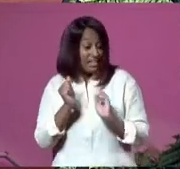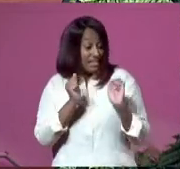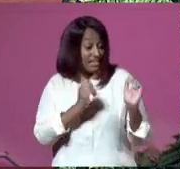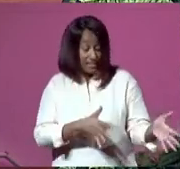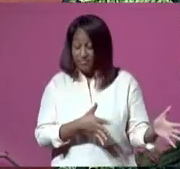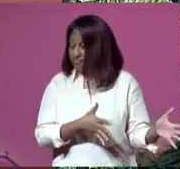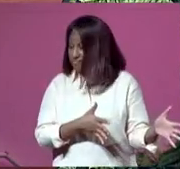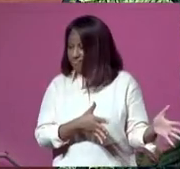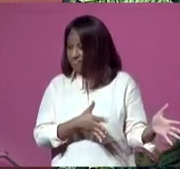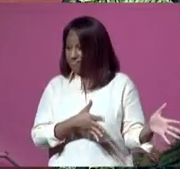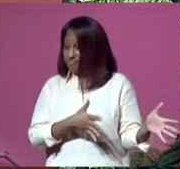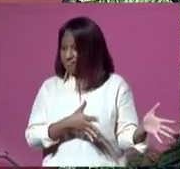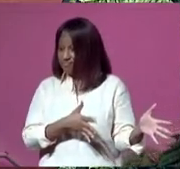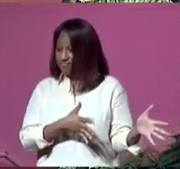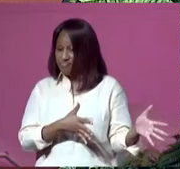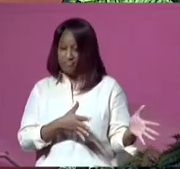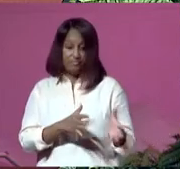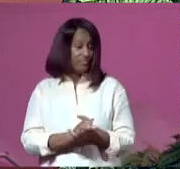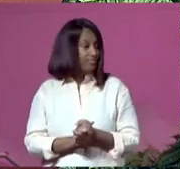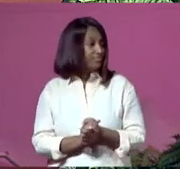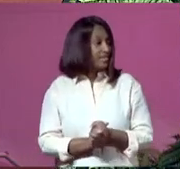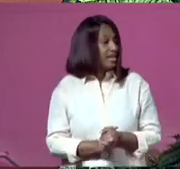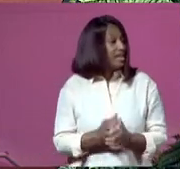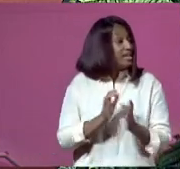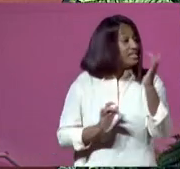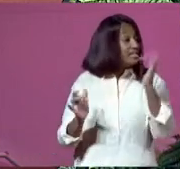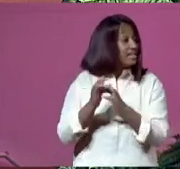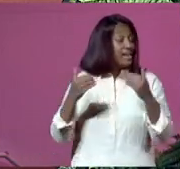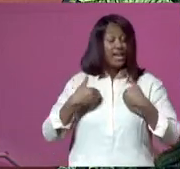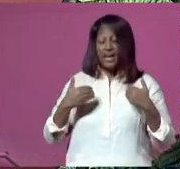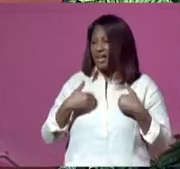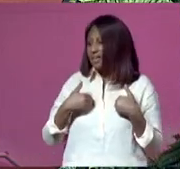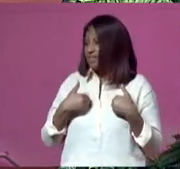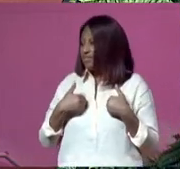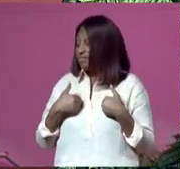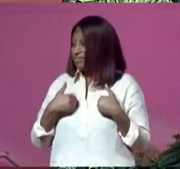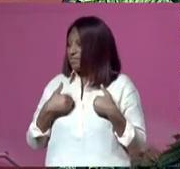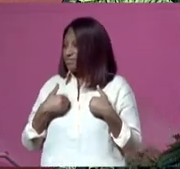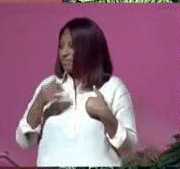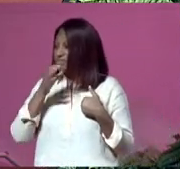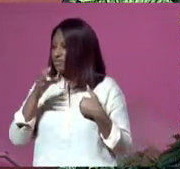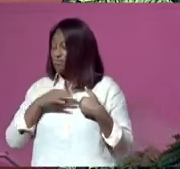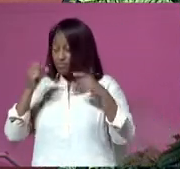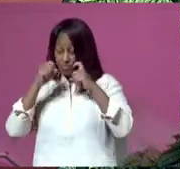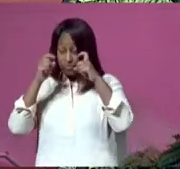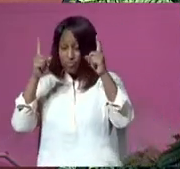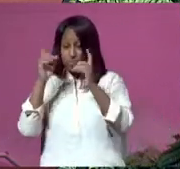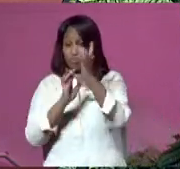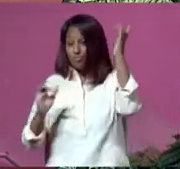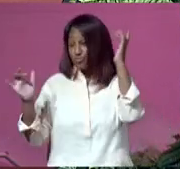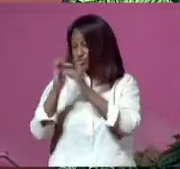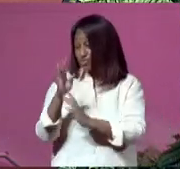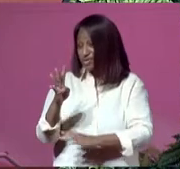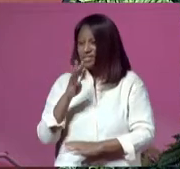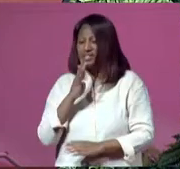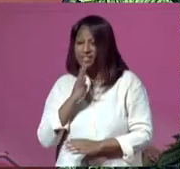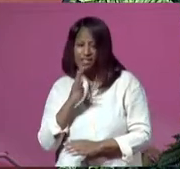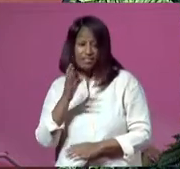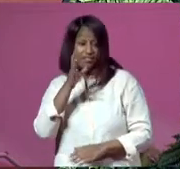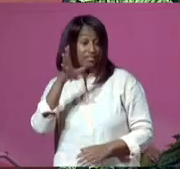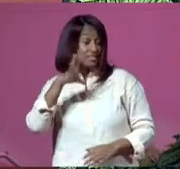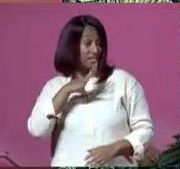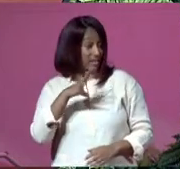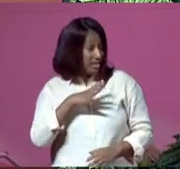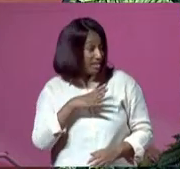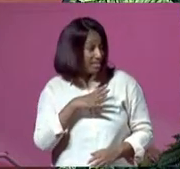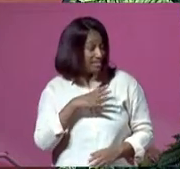conversation that Jesus has with this woman is a surprise. That Jesus would even talk to this woman is